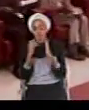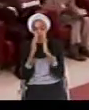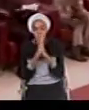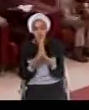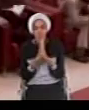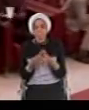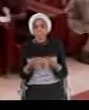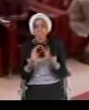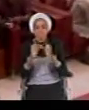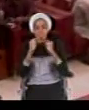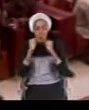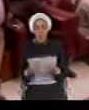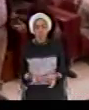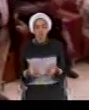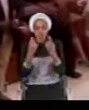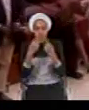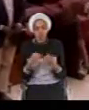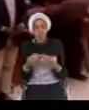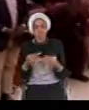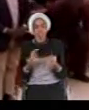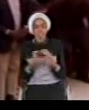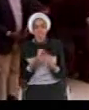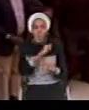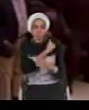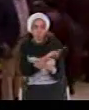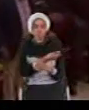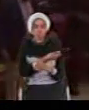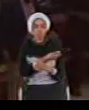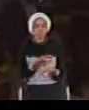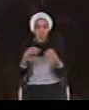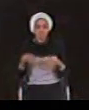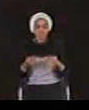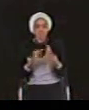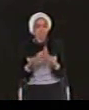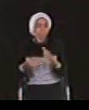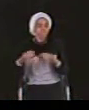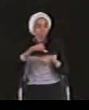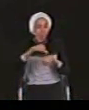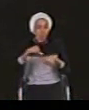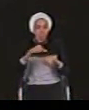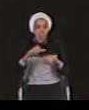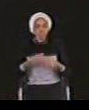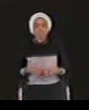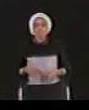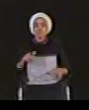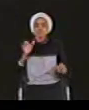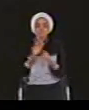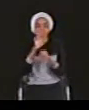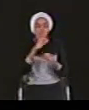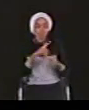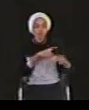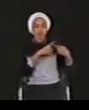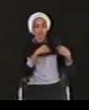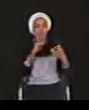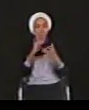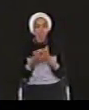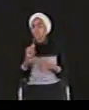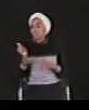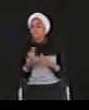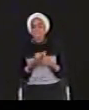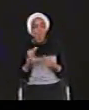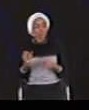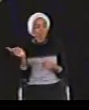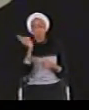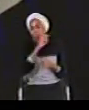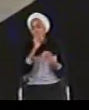Let that power come. Let that authority come. Let that anointing fill your heart, that every